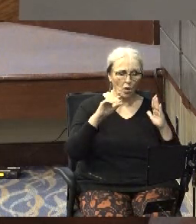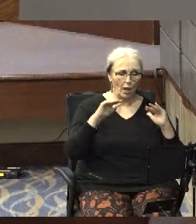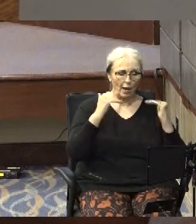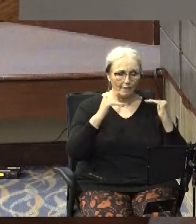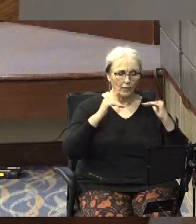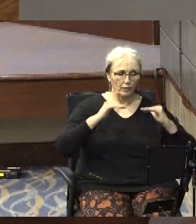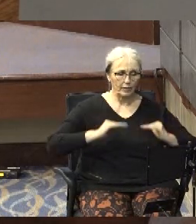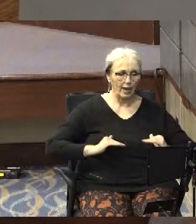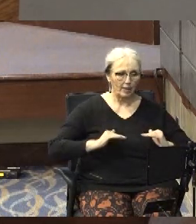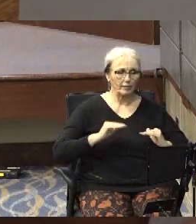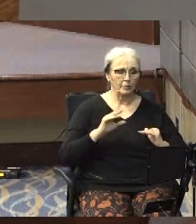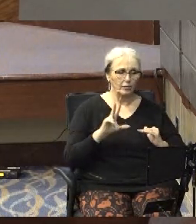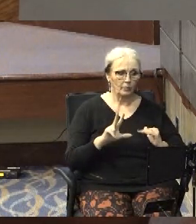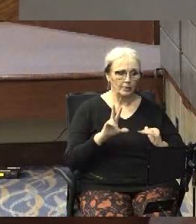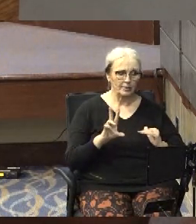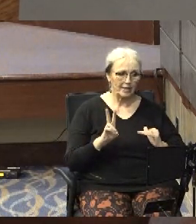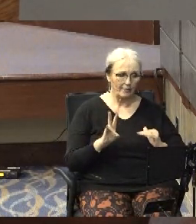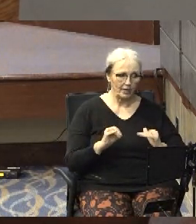it's a dead pool,